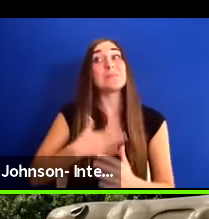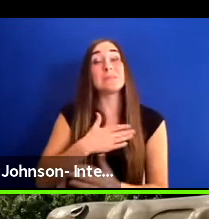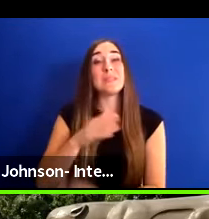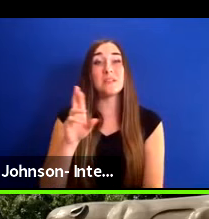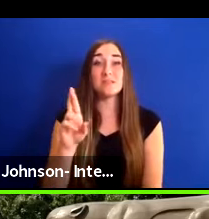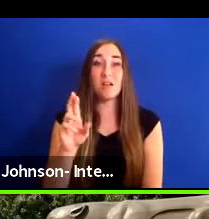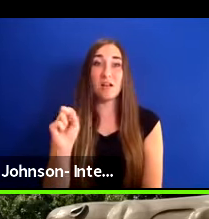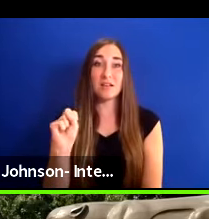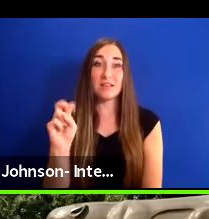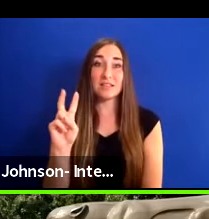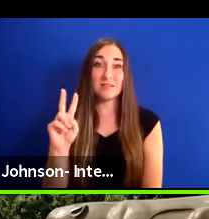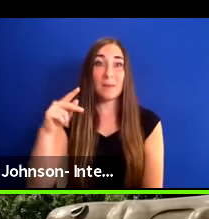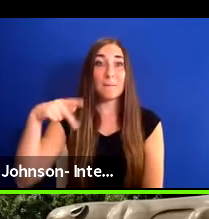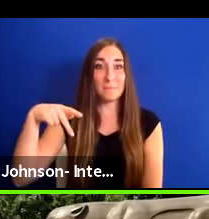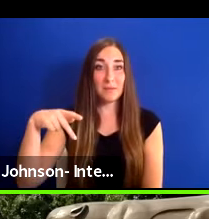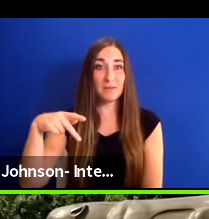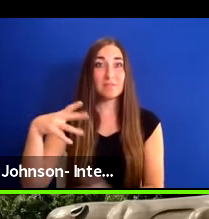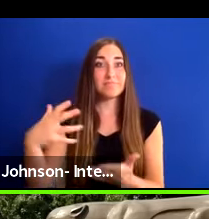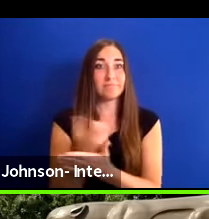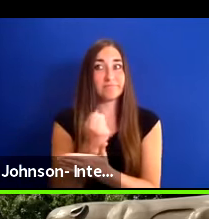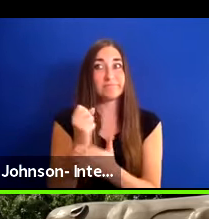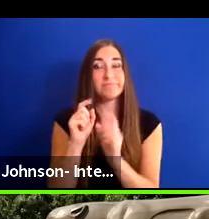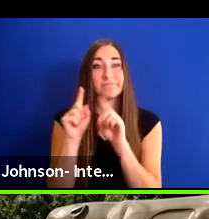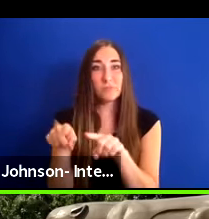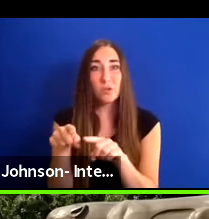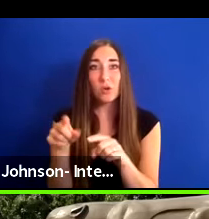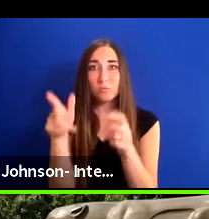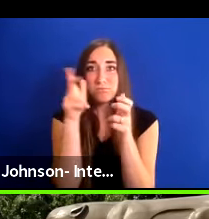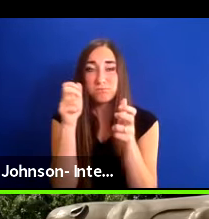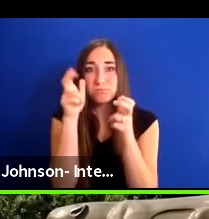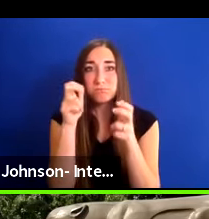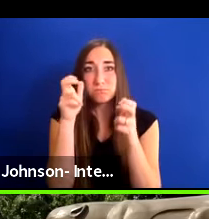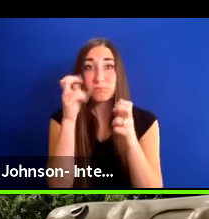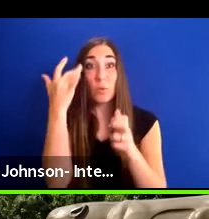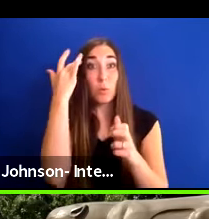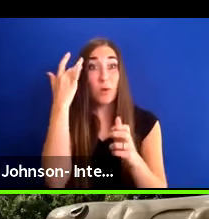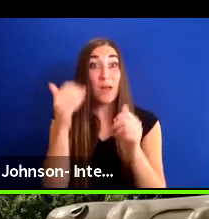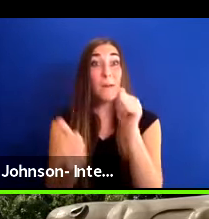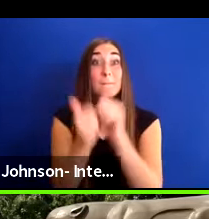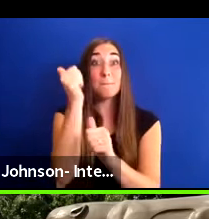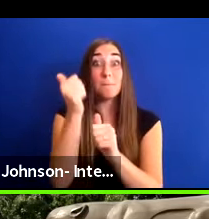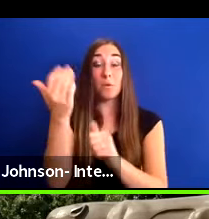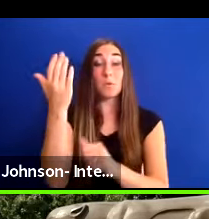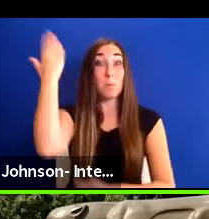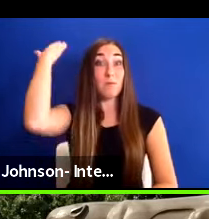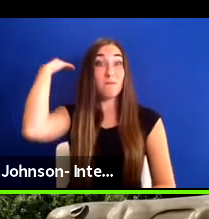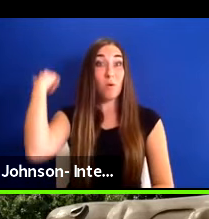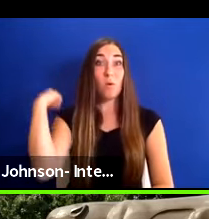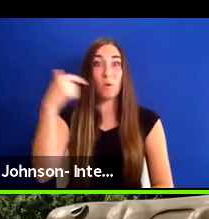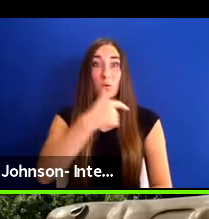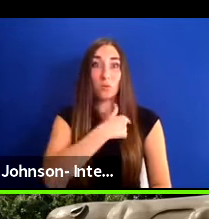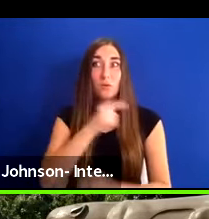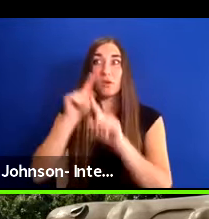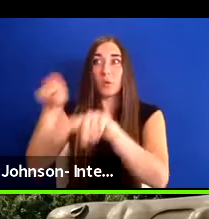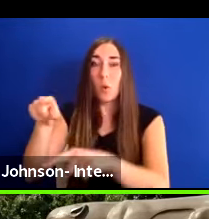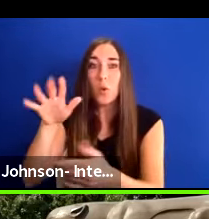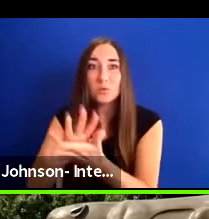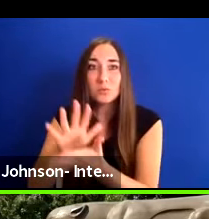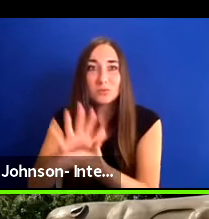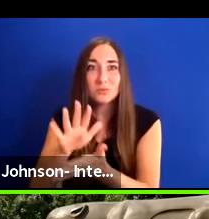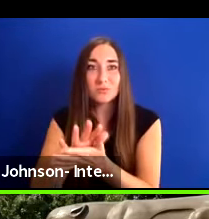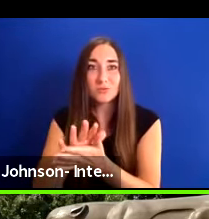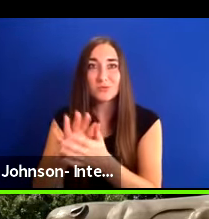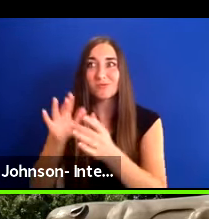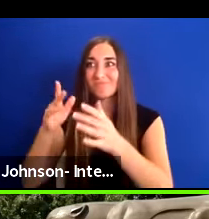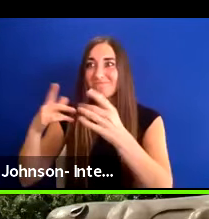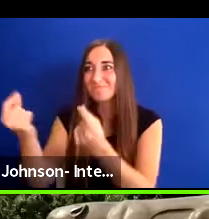and attend that, because much of the things that we did face-to-face will now be taking place virtually in that particular